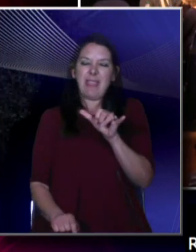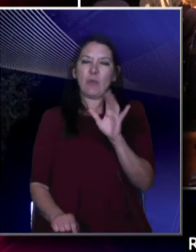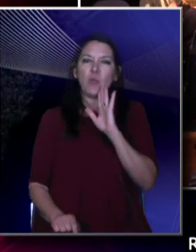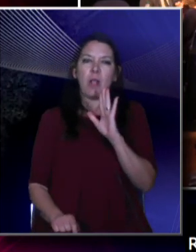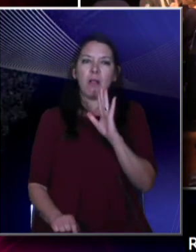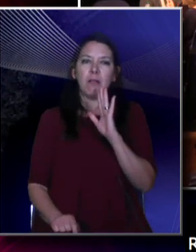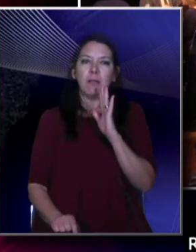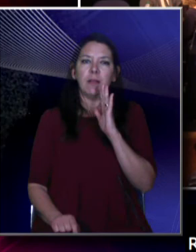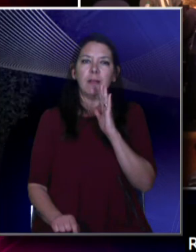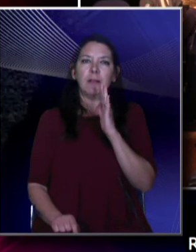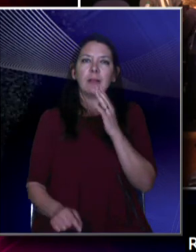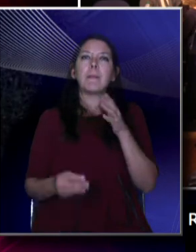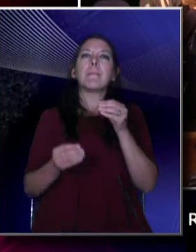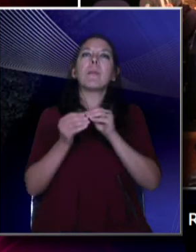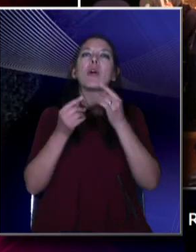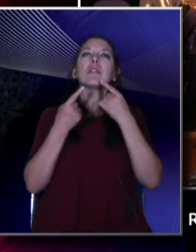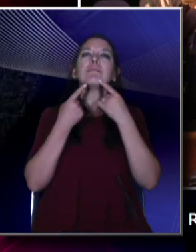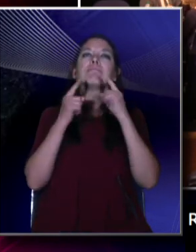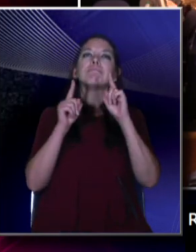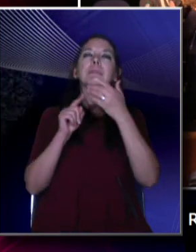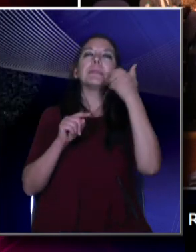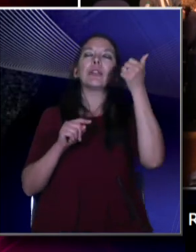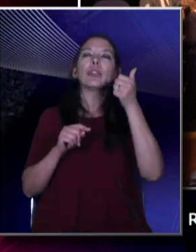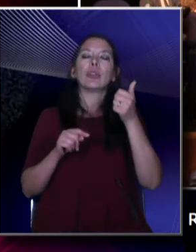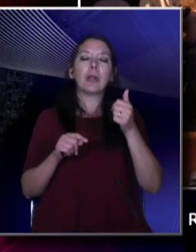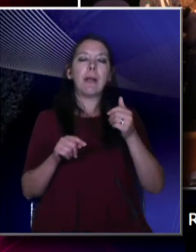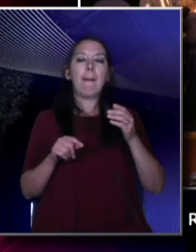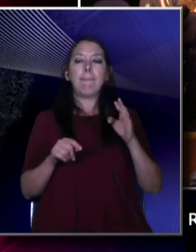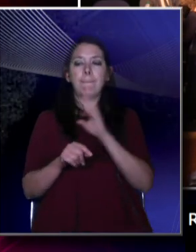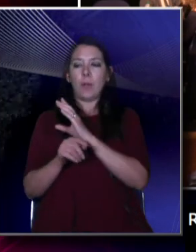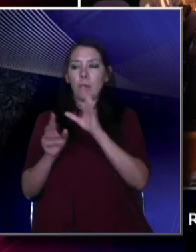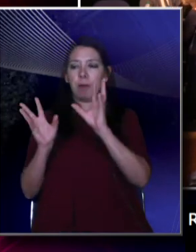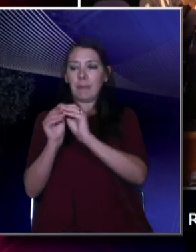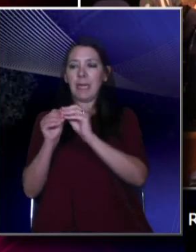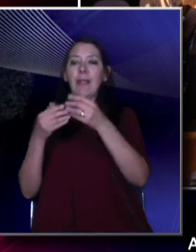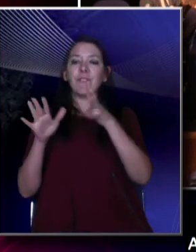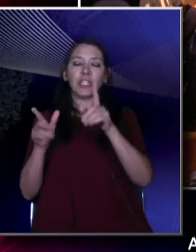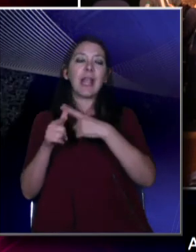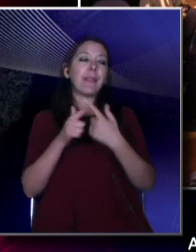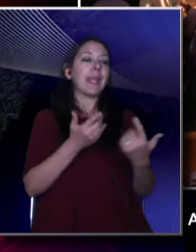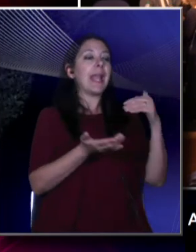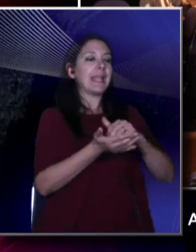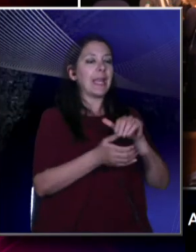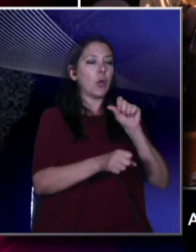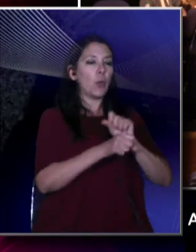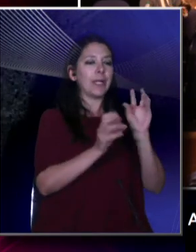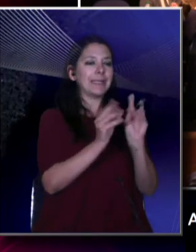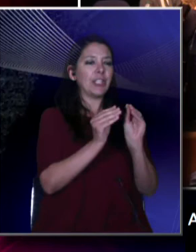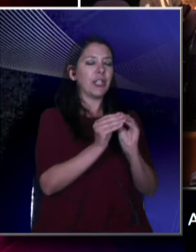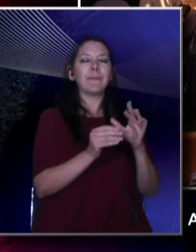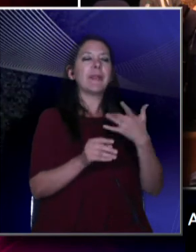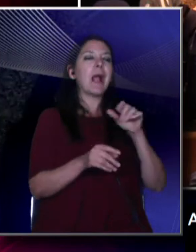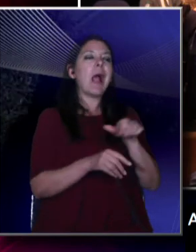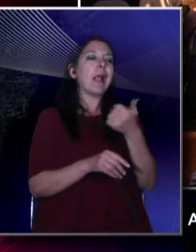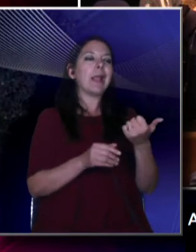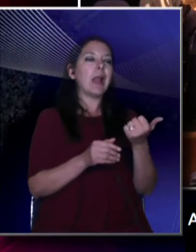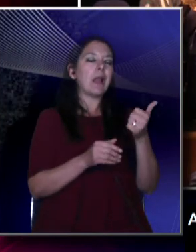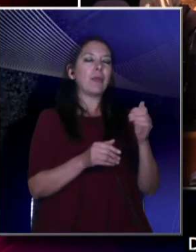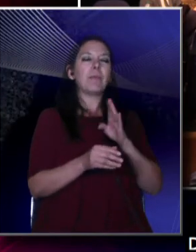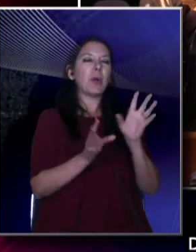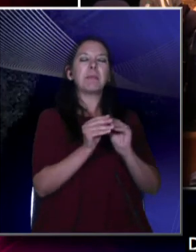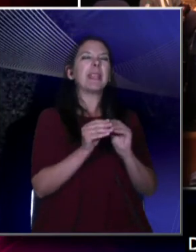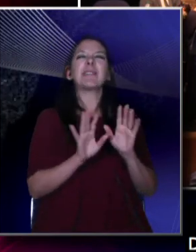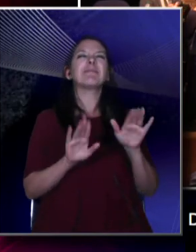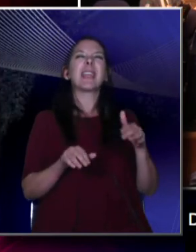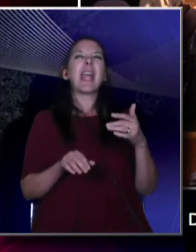A meeting after a board meeting, it just feels like another board meeting where we go round and round in discussions. I'd like to have an agenda created. I